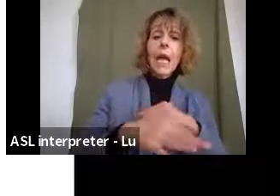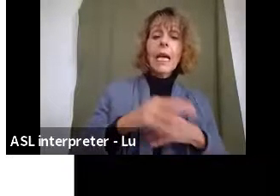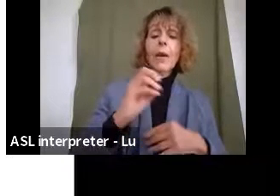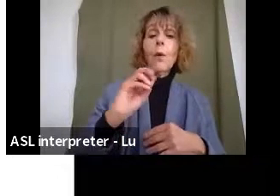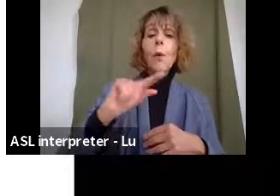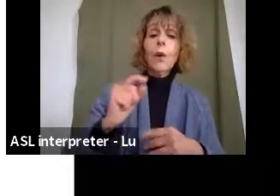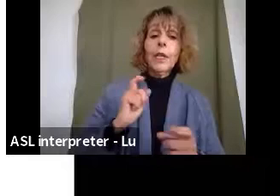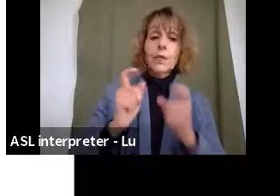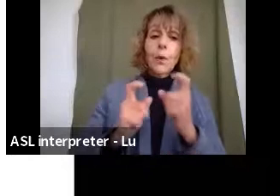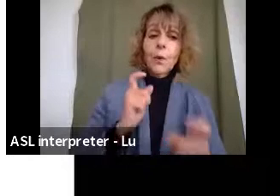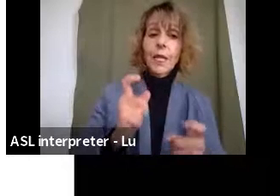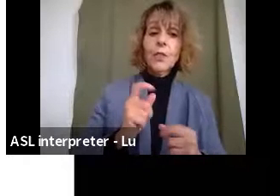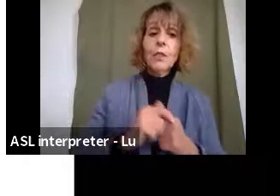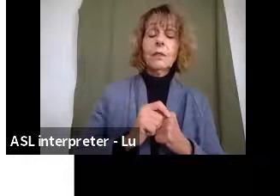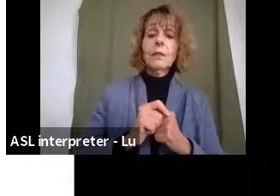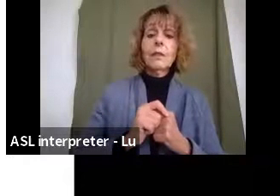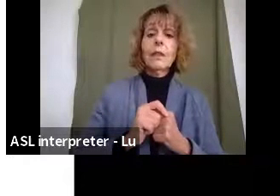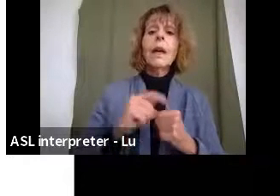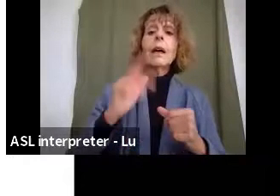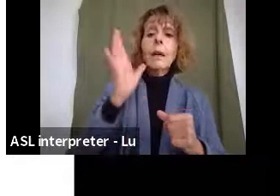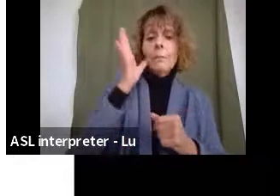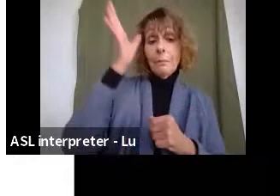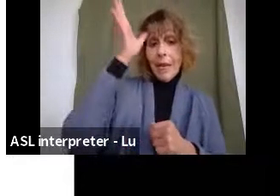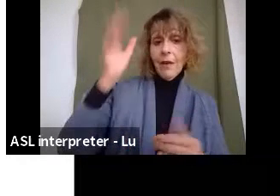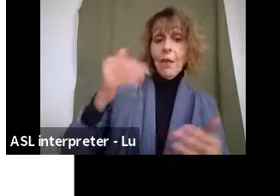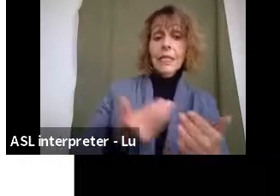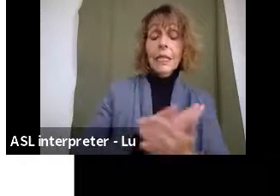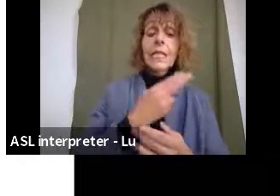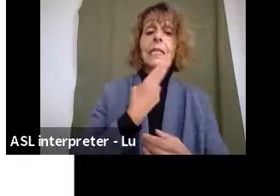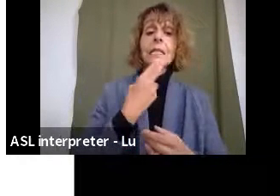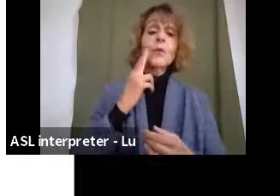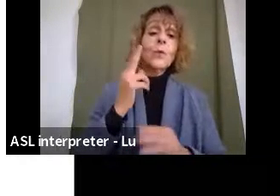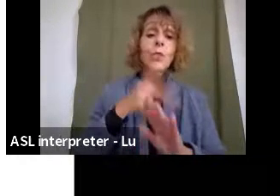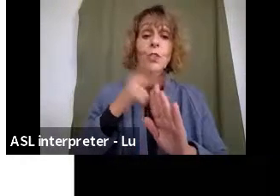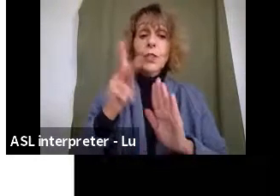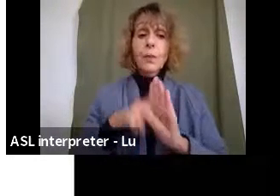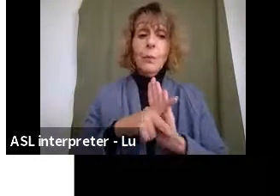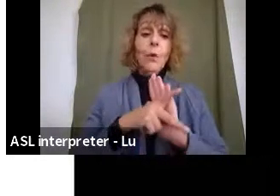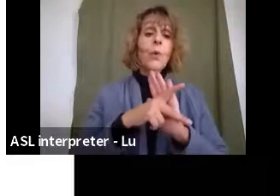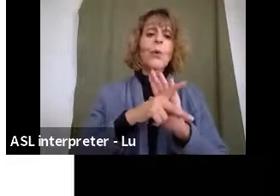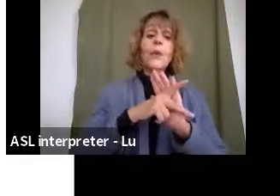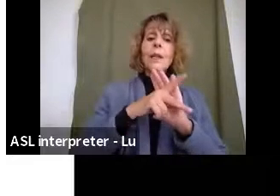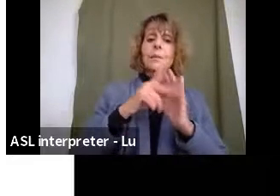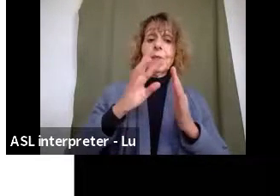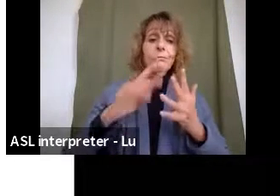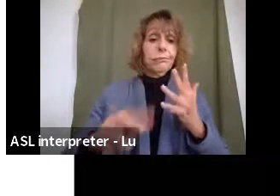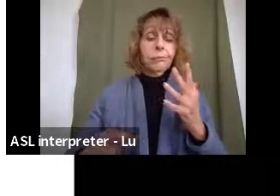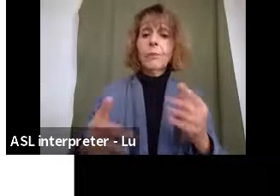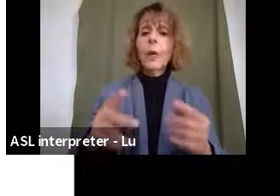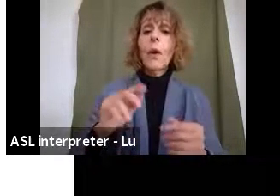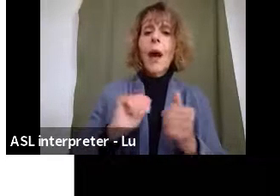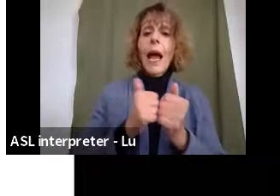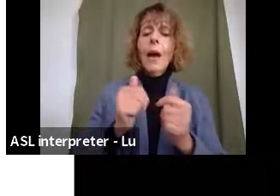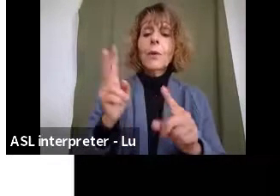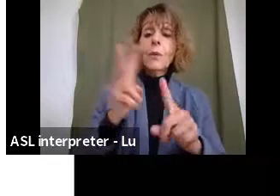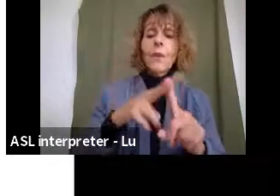complaints against the hospital. Somebody might need an interpreter in order to do that. And certainly, if you're going to be